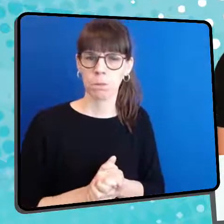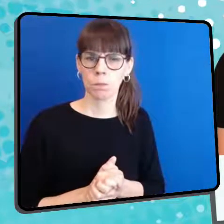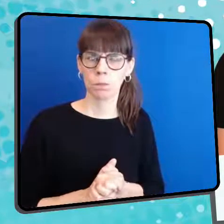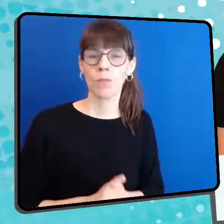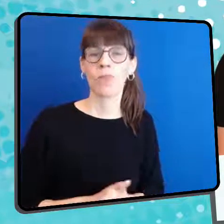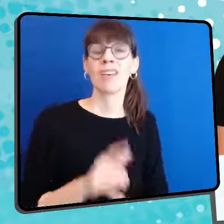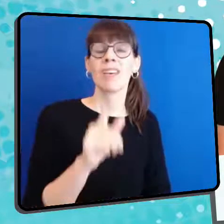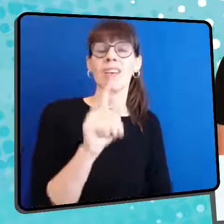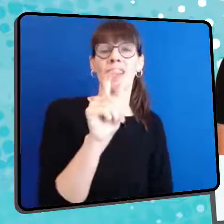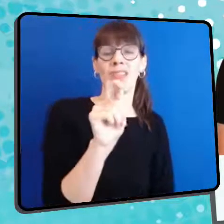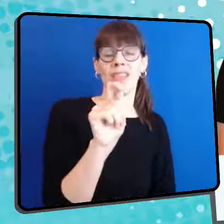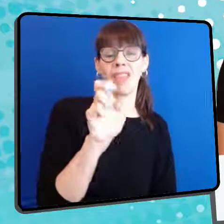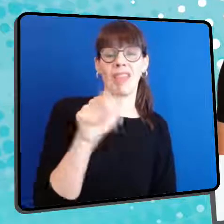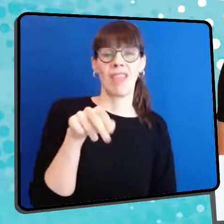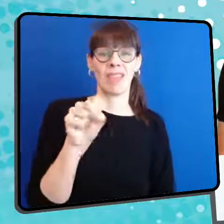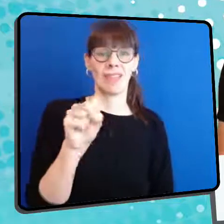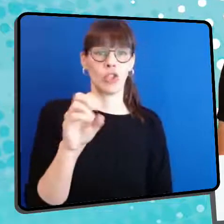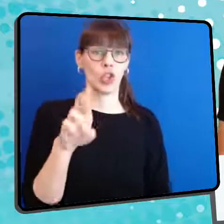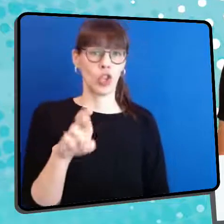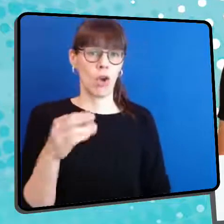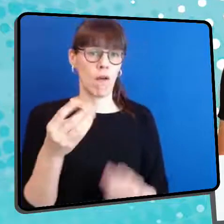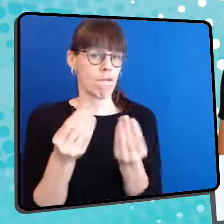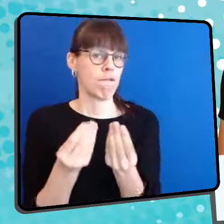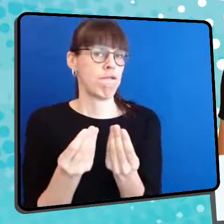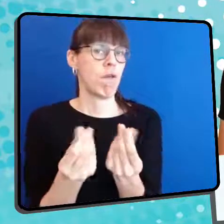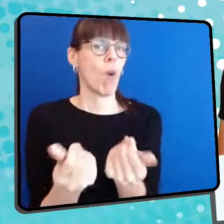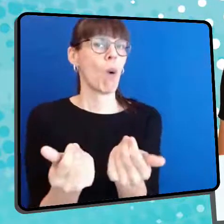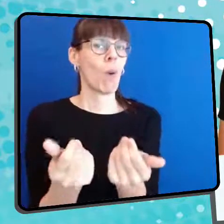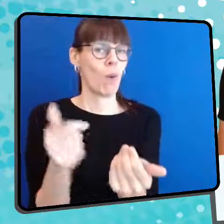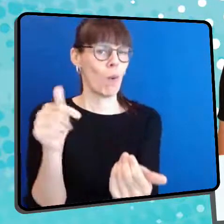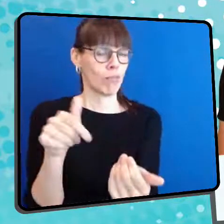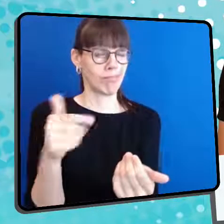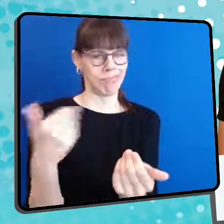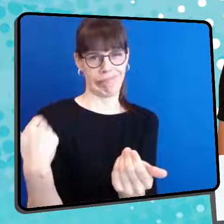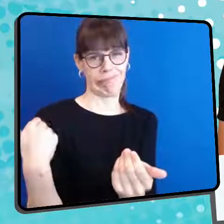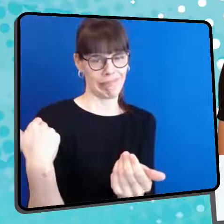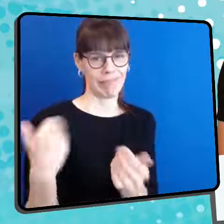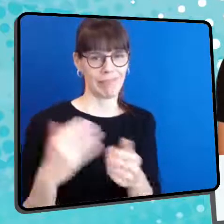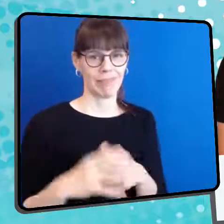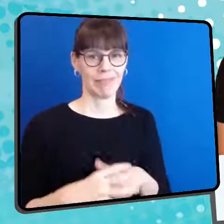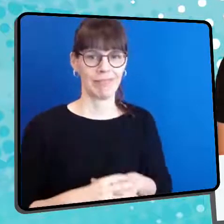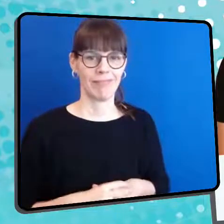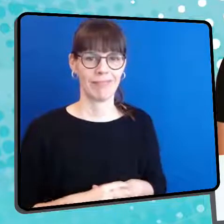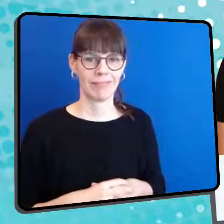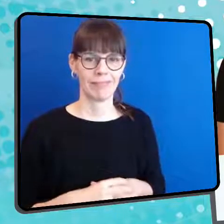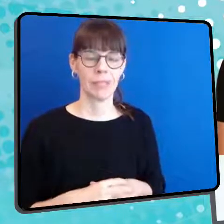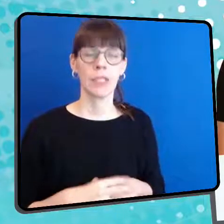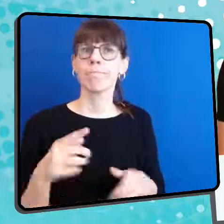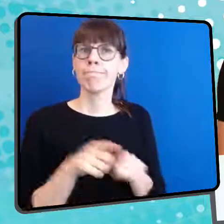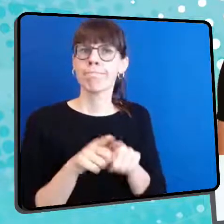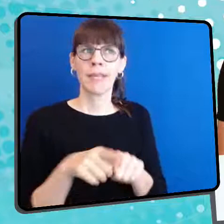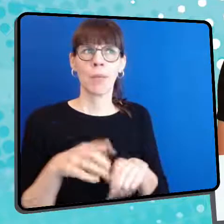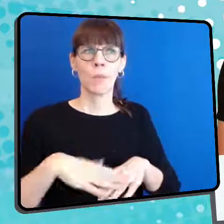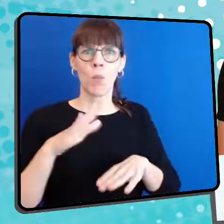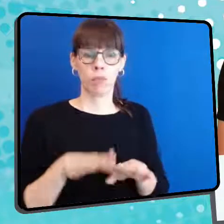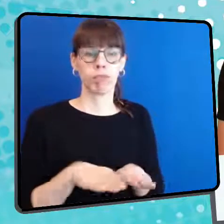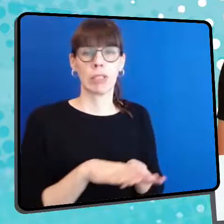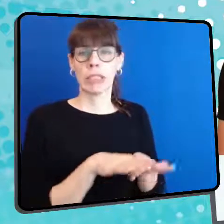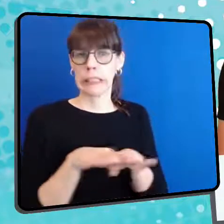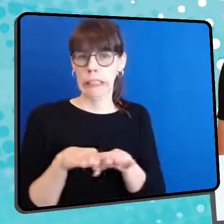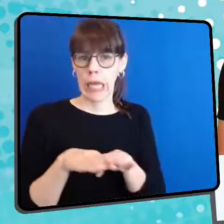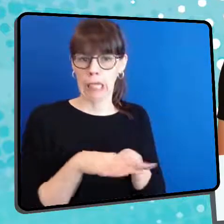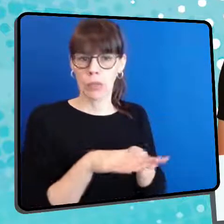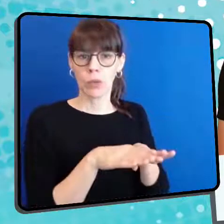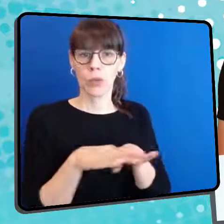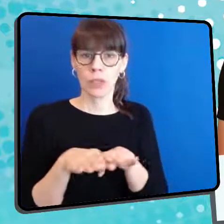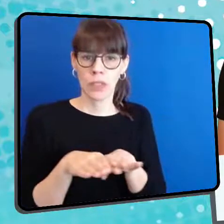and Okay, good yeah, stuff. it's just a standard thing, I think. If we're talking about training frameworks, PyTorch could be the other one,